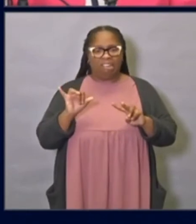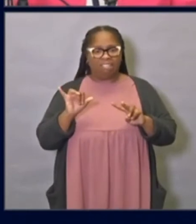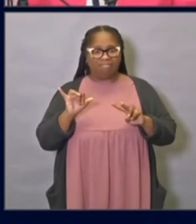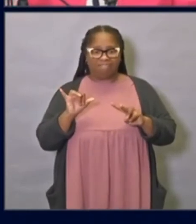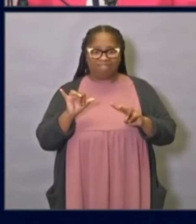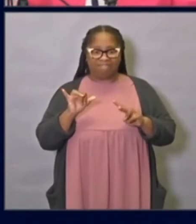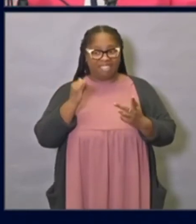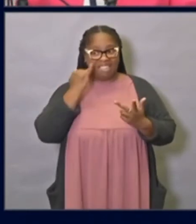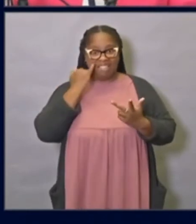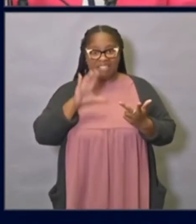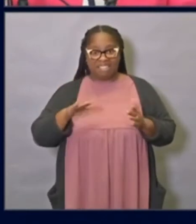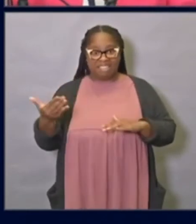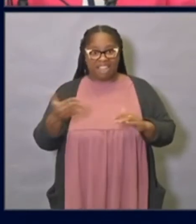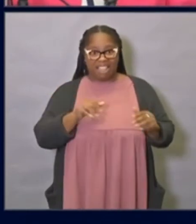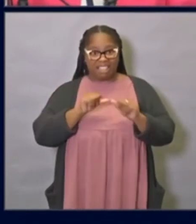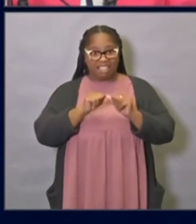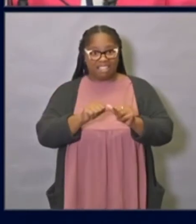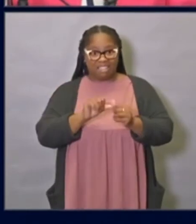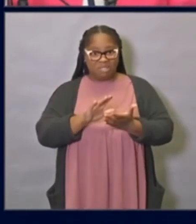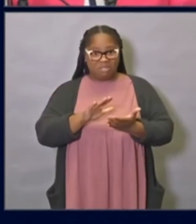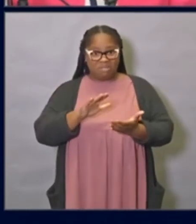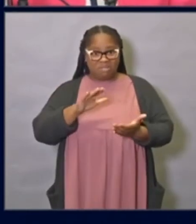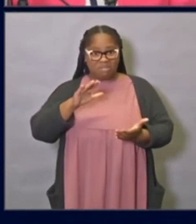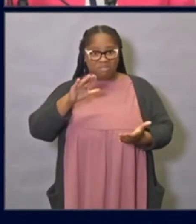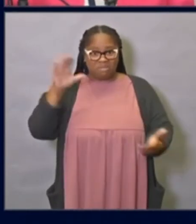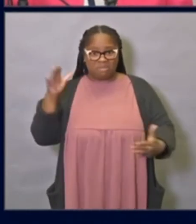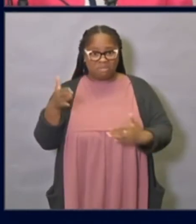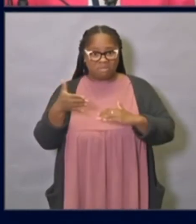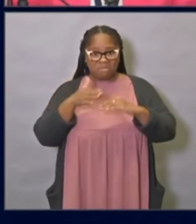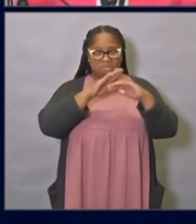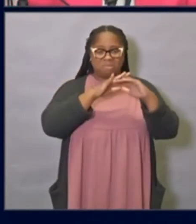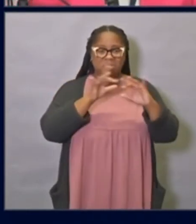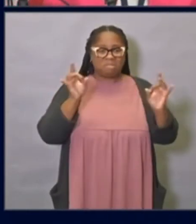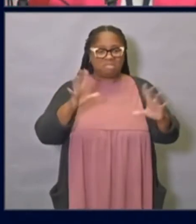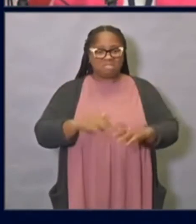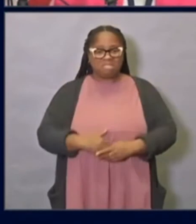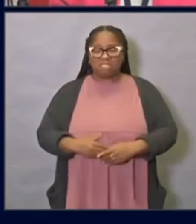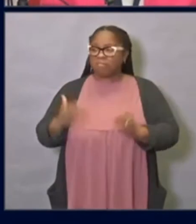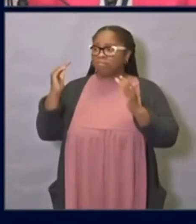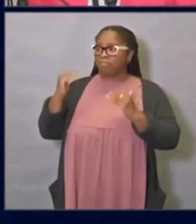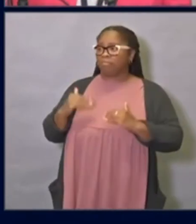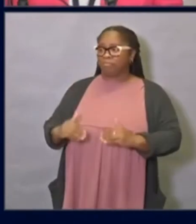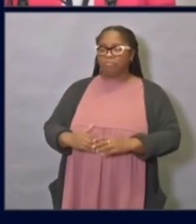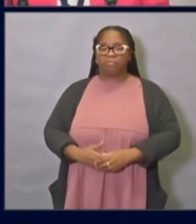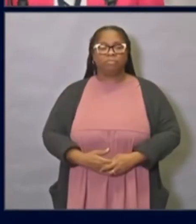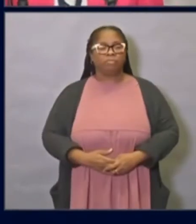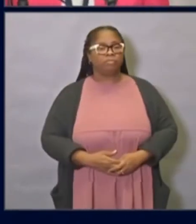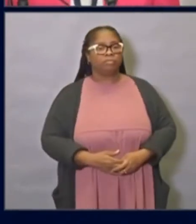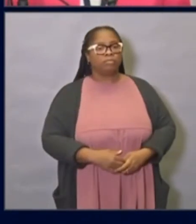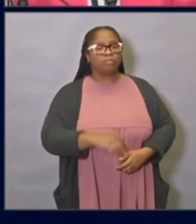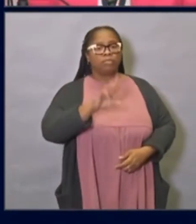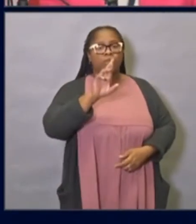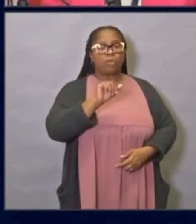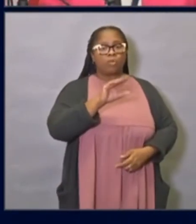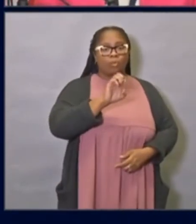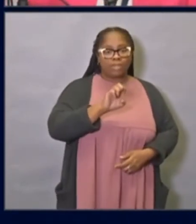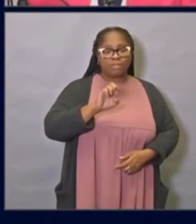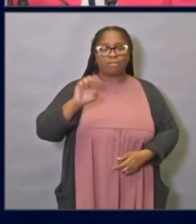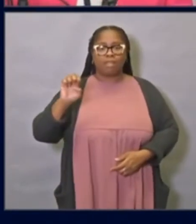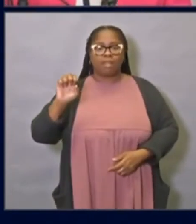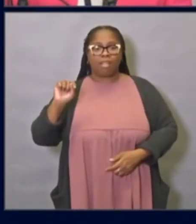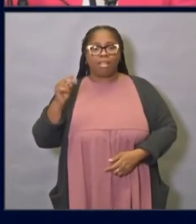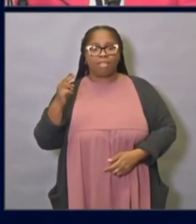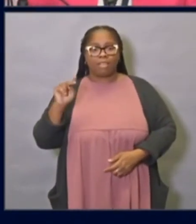we see our death rates continue to go up. Next slide. In addition to race and ethnicity, we also